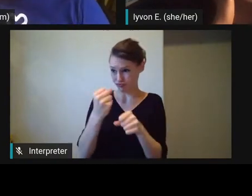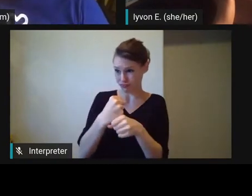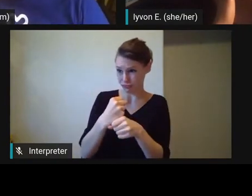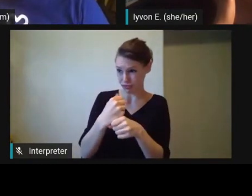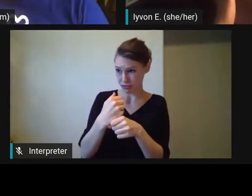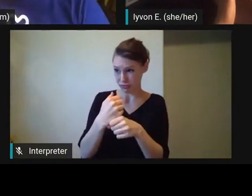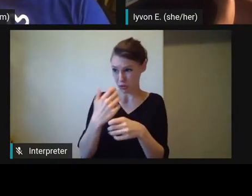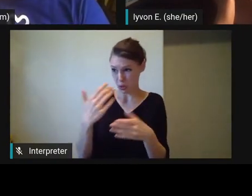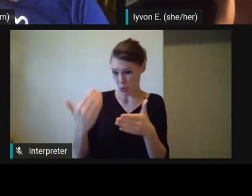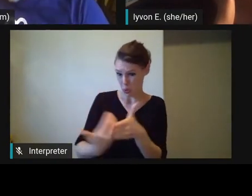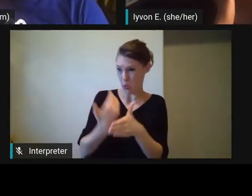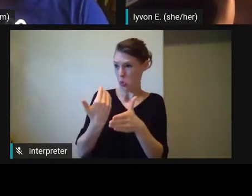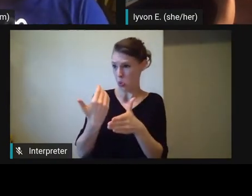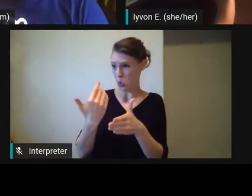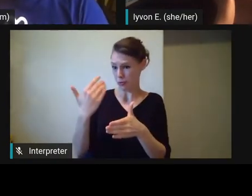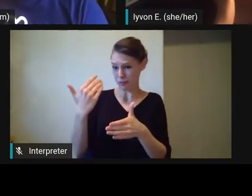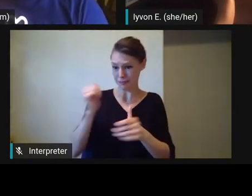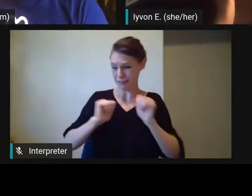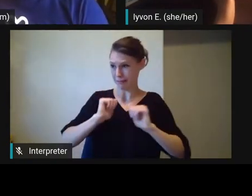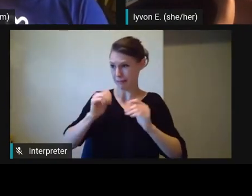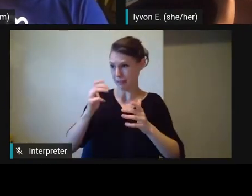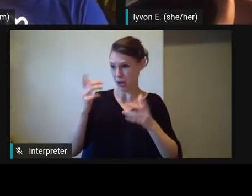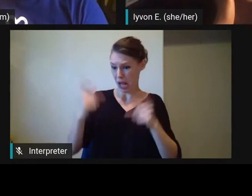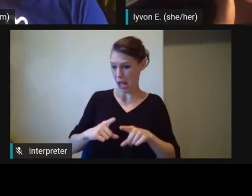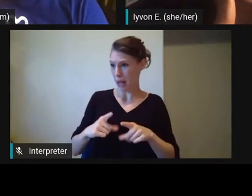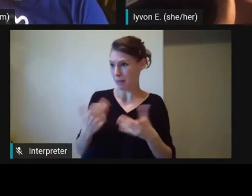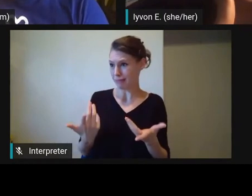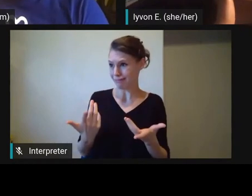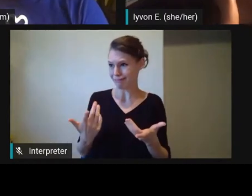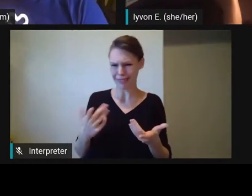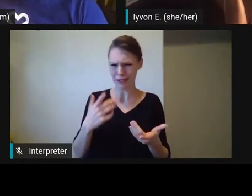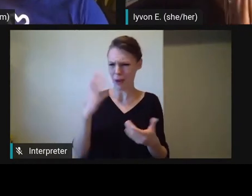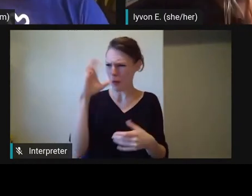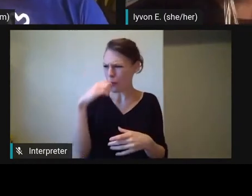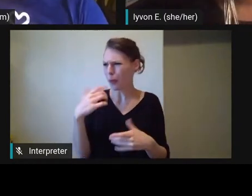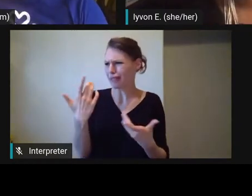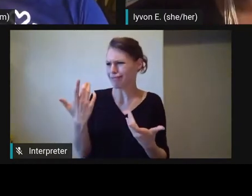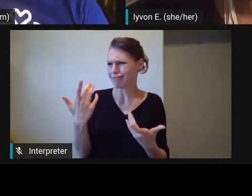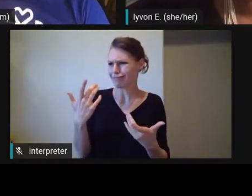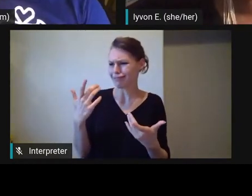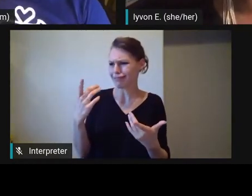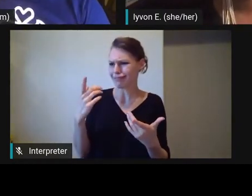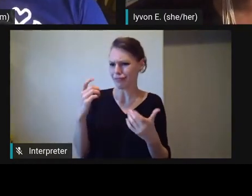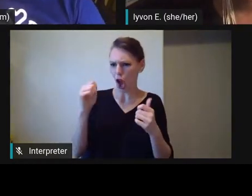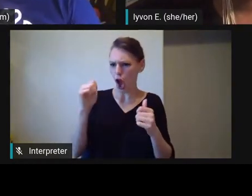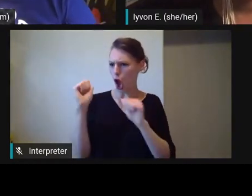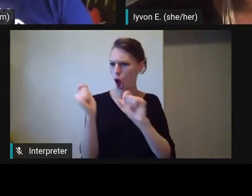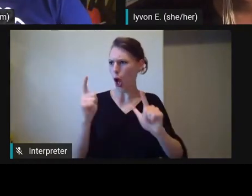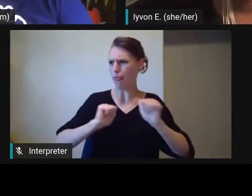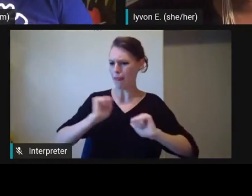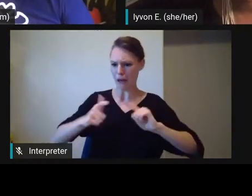everything stopped and then everyone turned to technology, which was